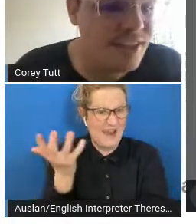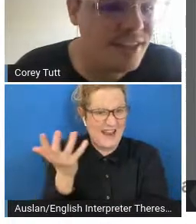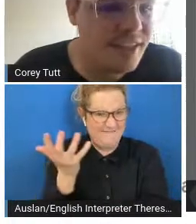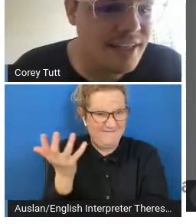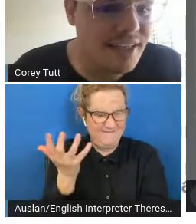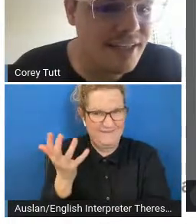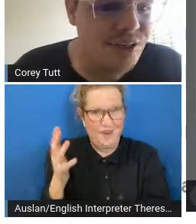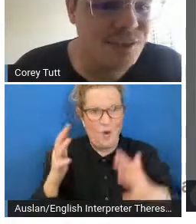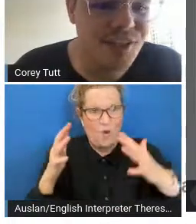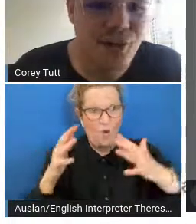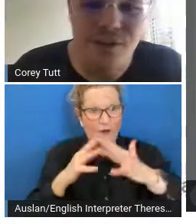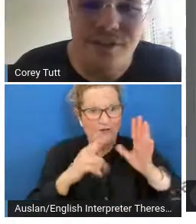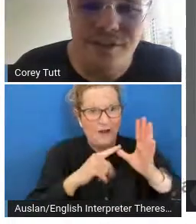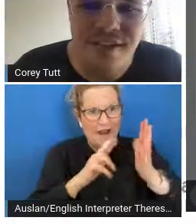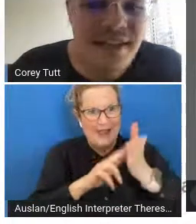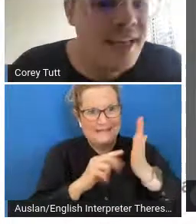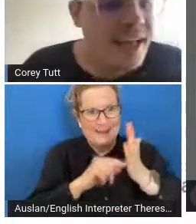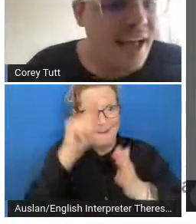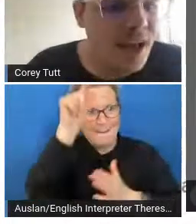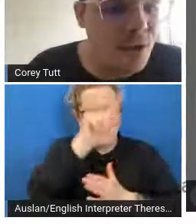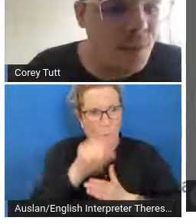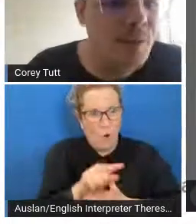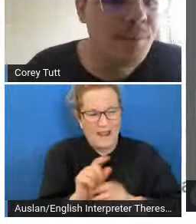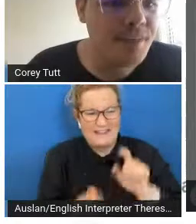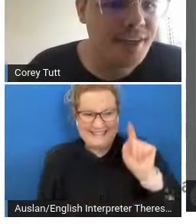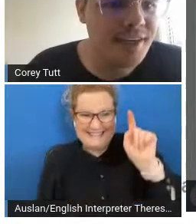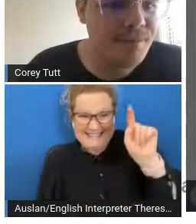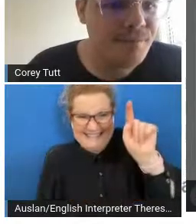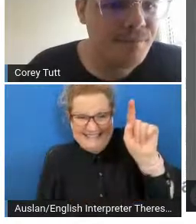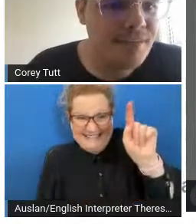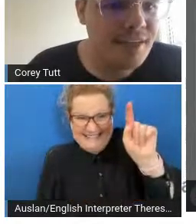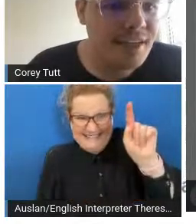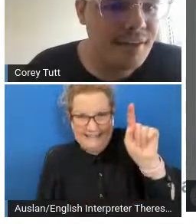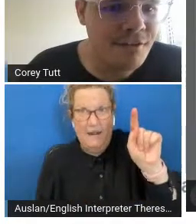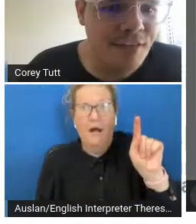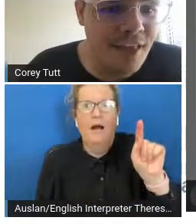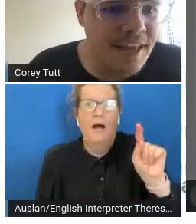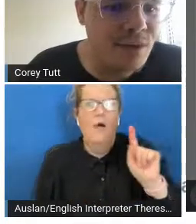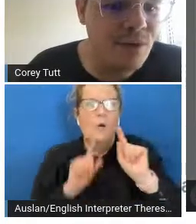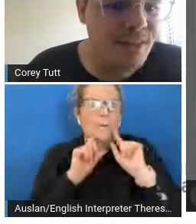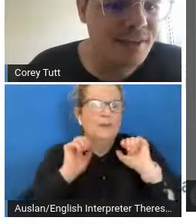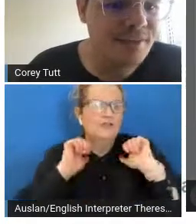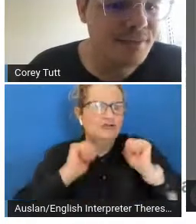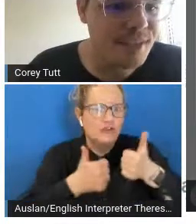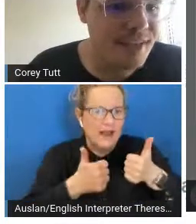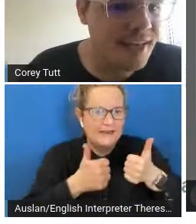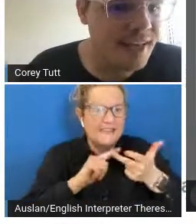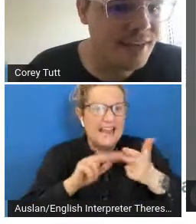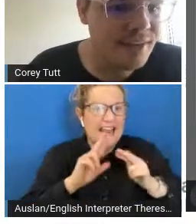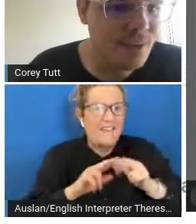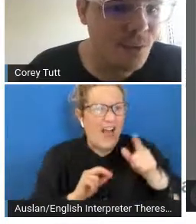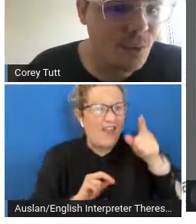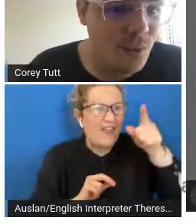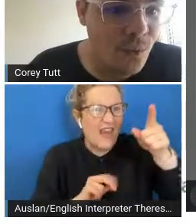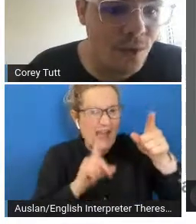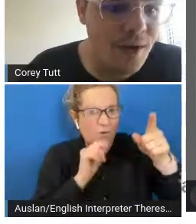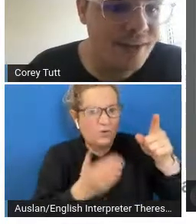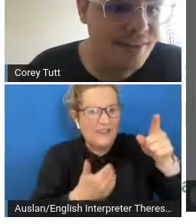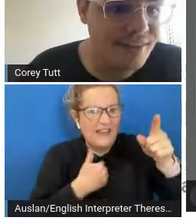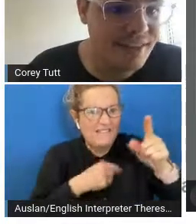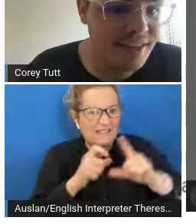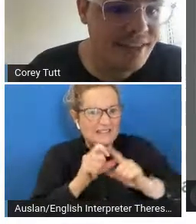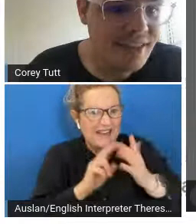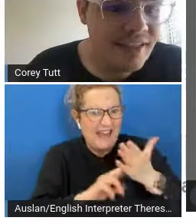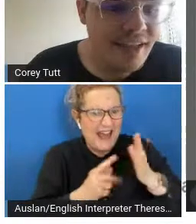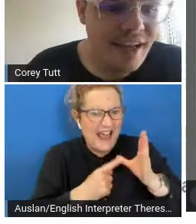Western Australia and the NT, Northern Territory. So I was like, how good would it be if they could get some DNA all the way